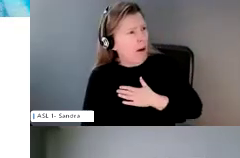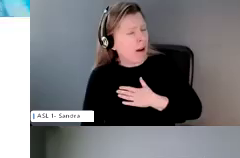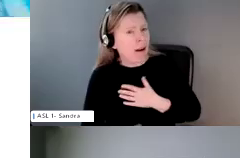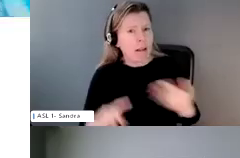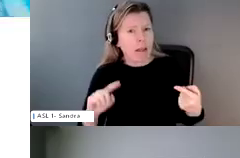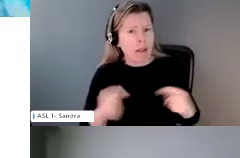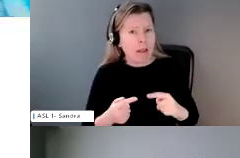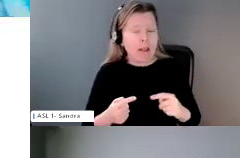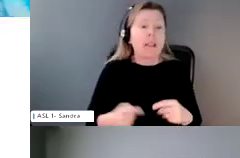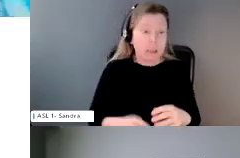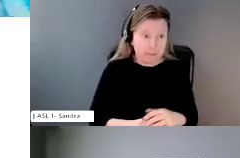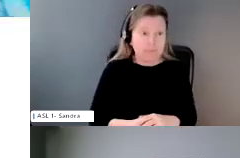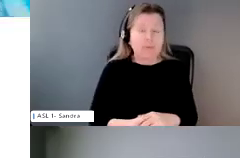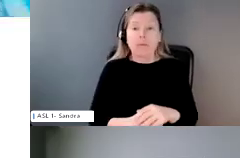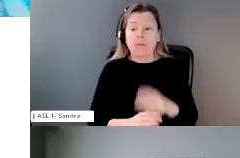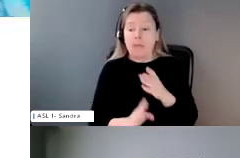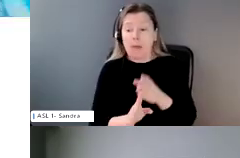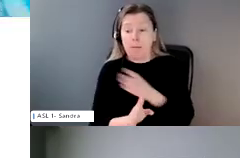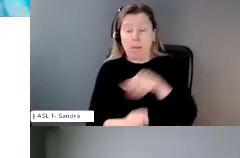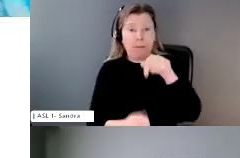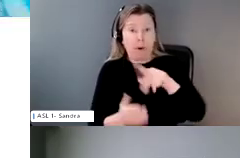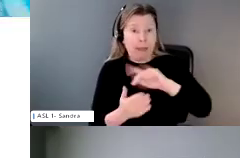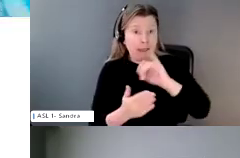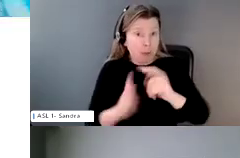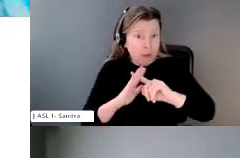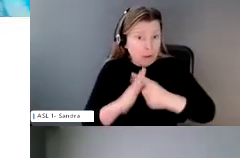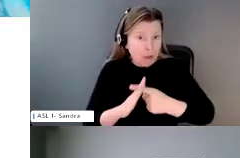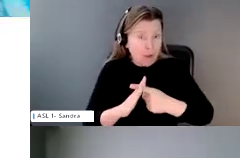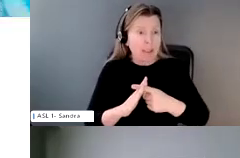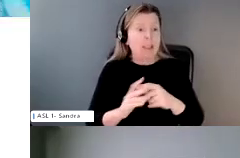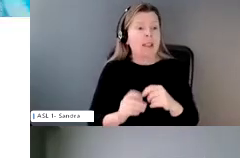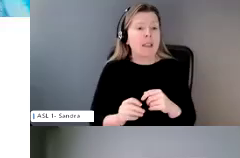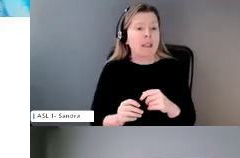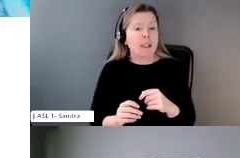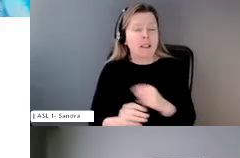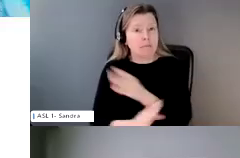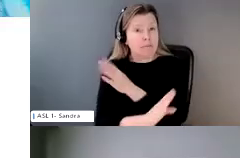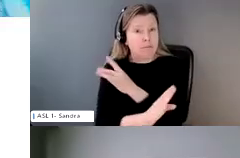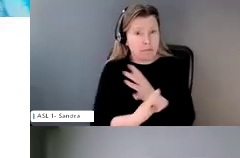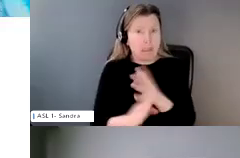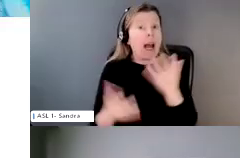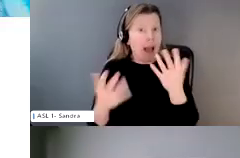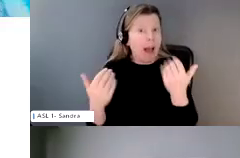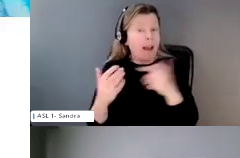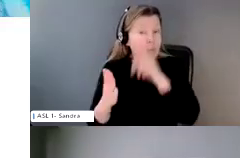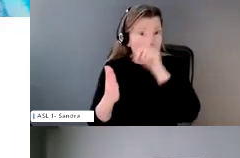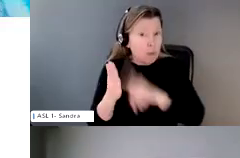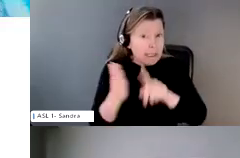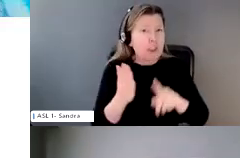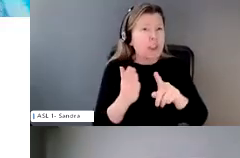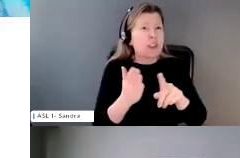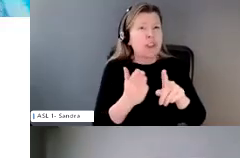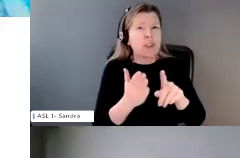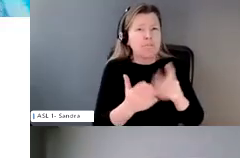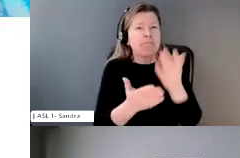Now, before this project began, there was research that showed some of